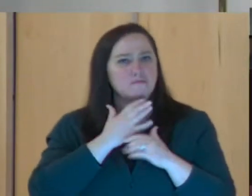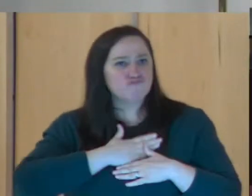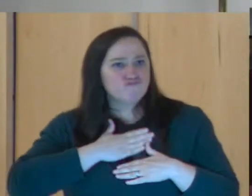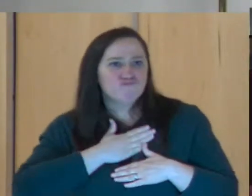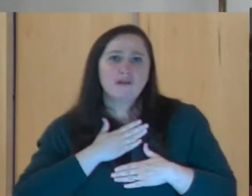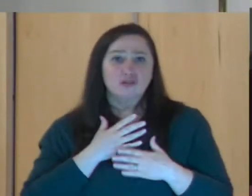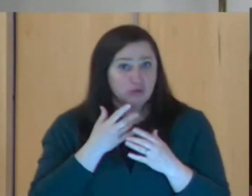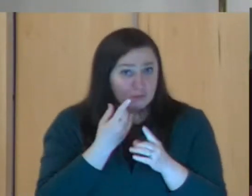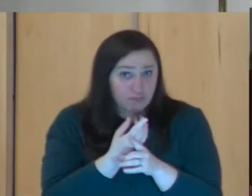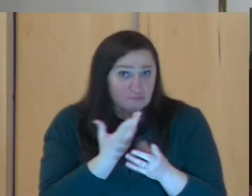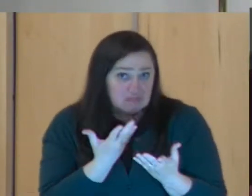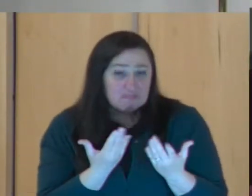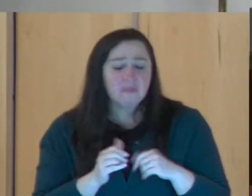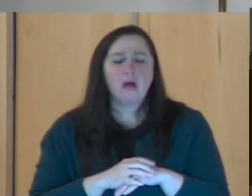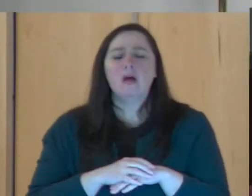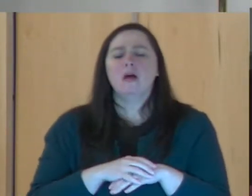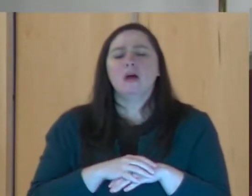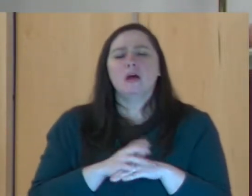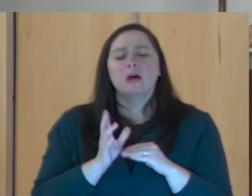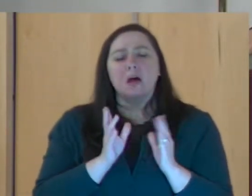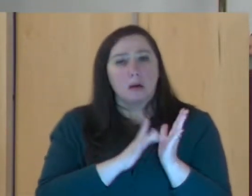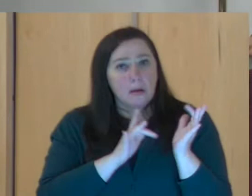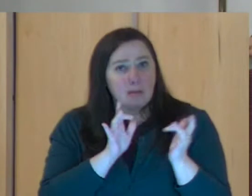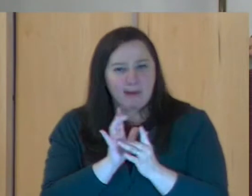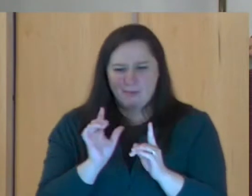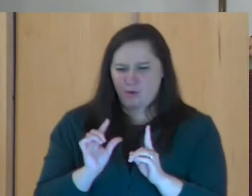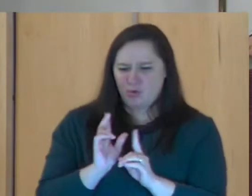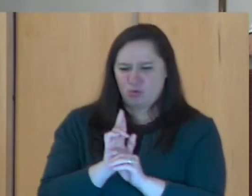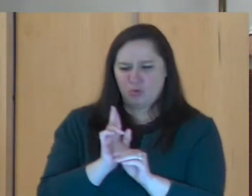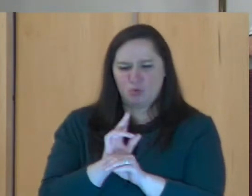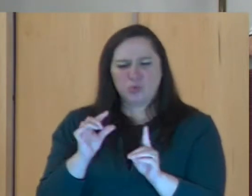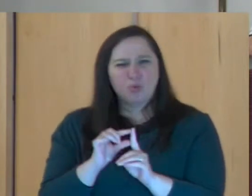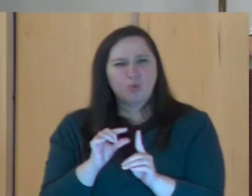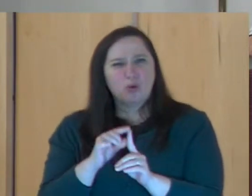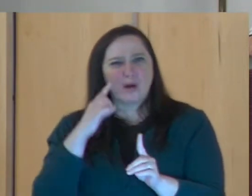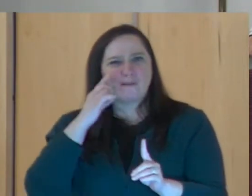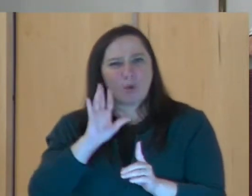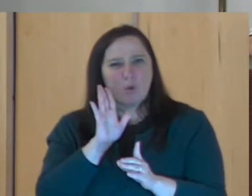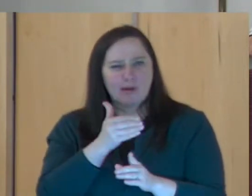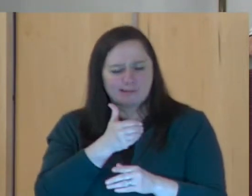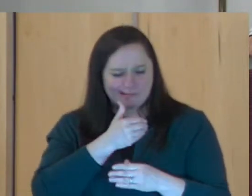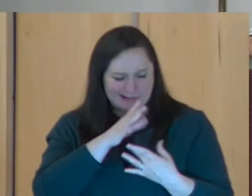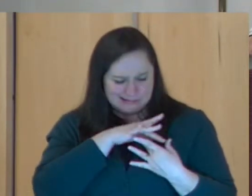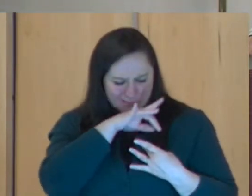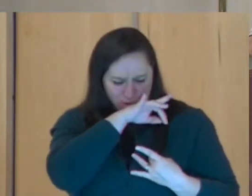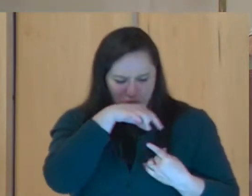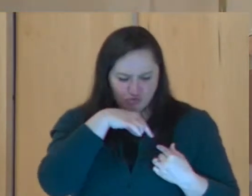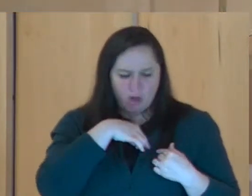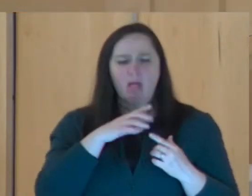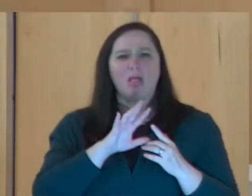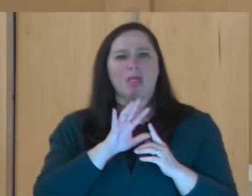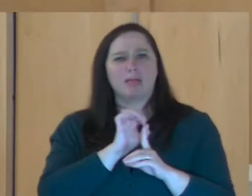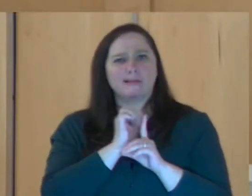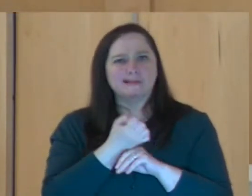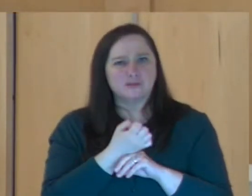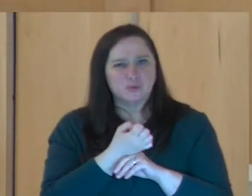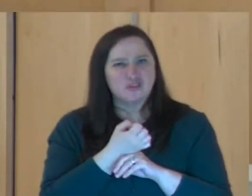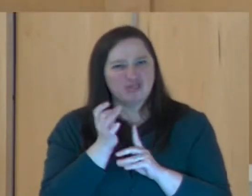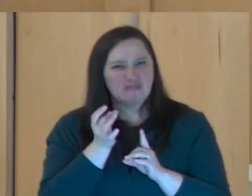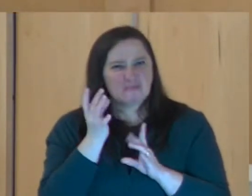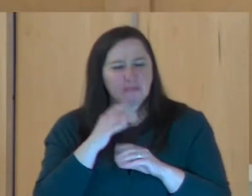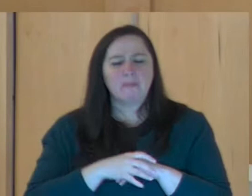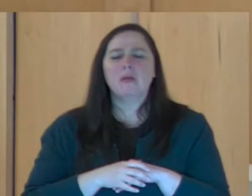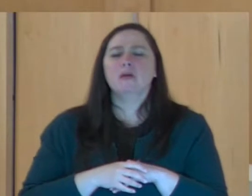that. But the Bible does use that word for a spiritual condition that's horrible. And it's like this,